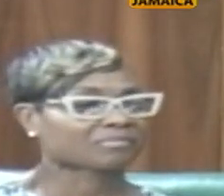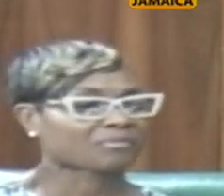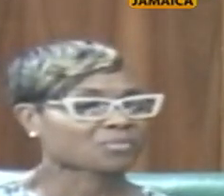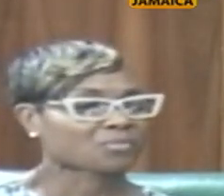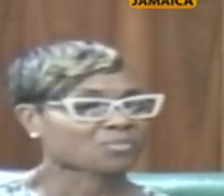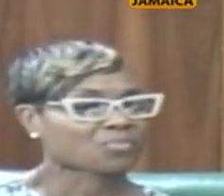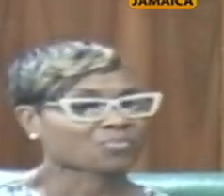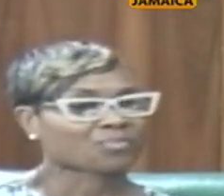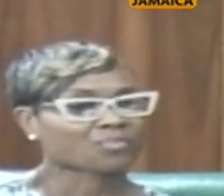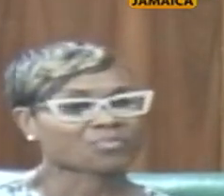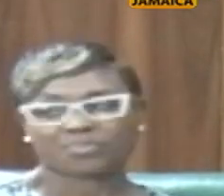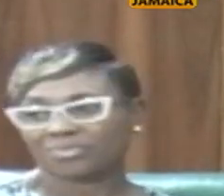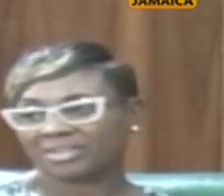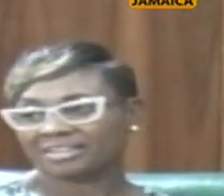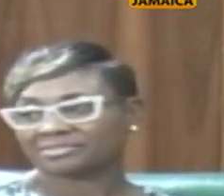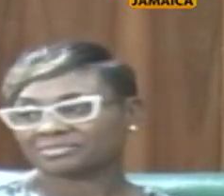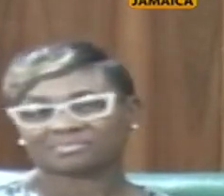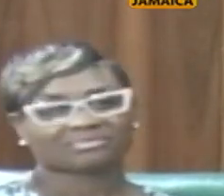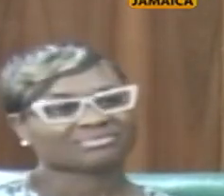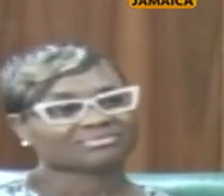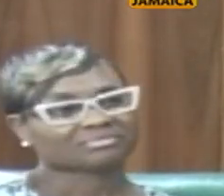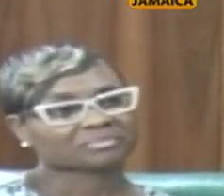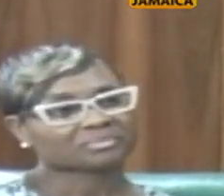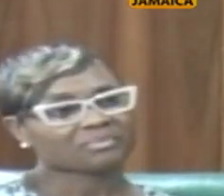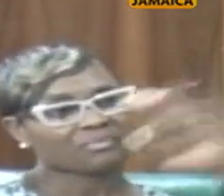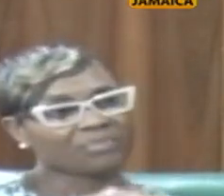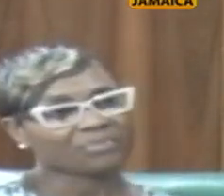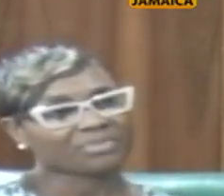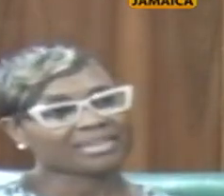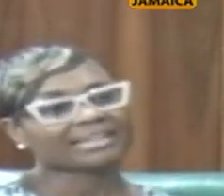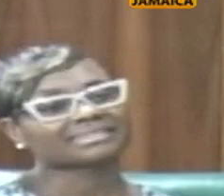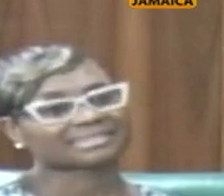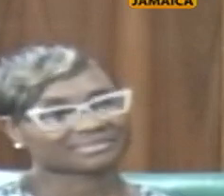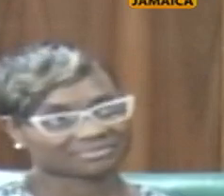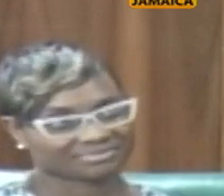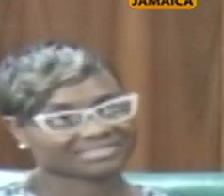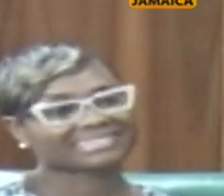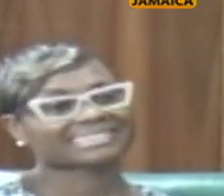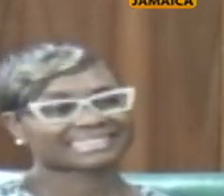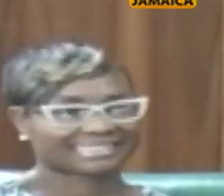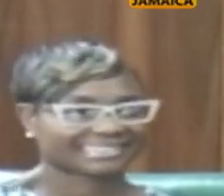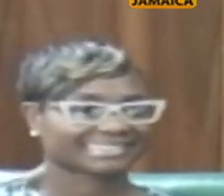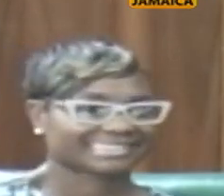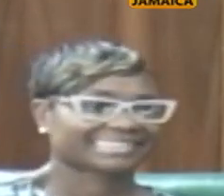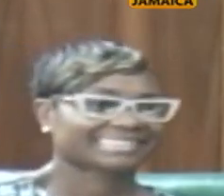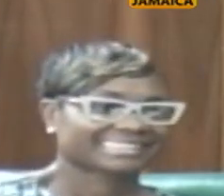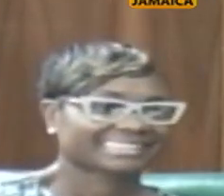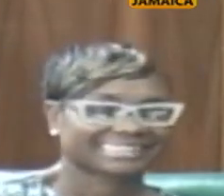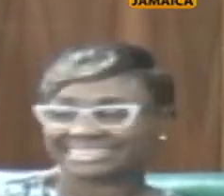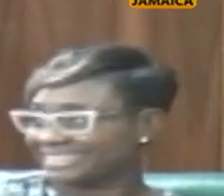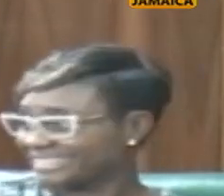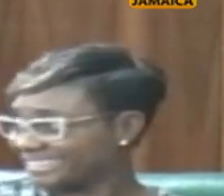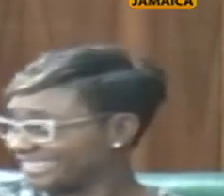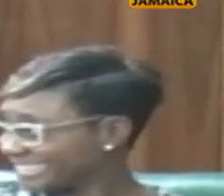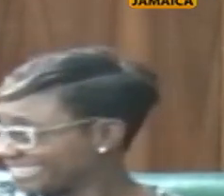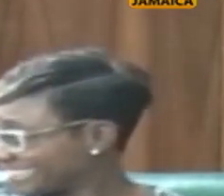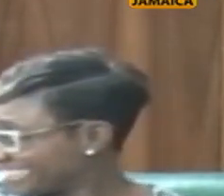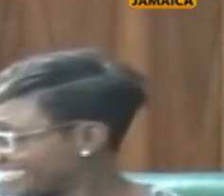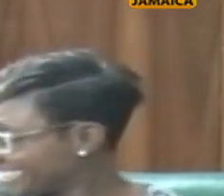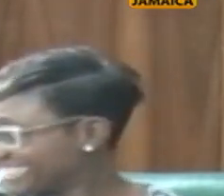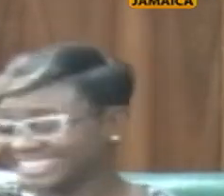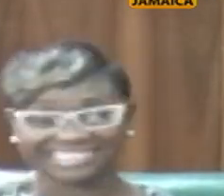million close to the 40 million that we had before. But the issue is that